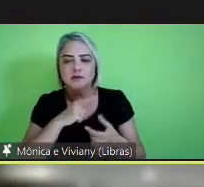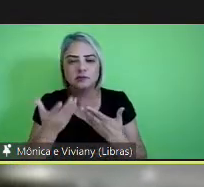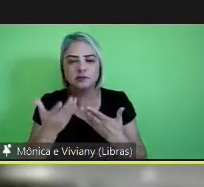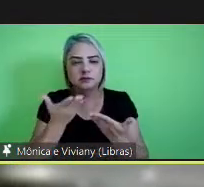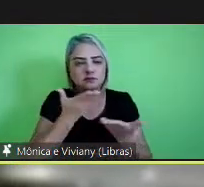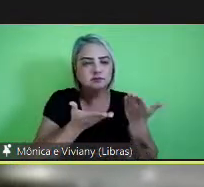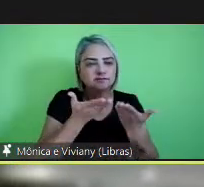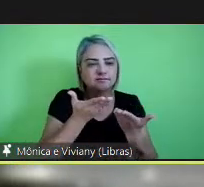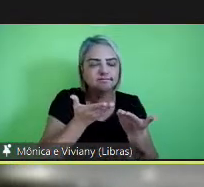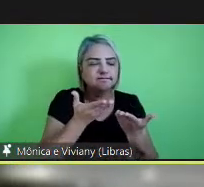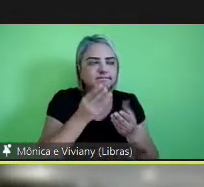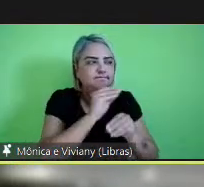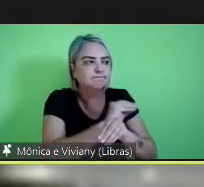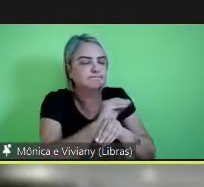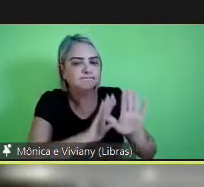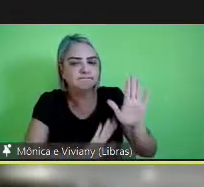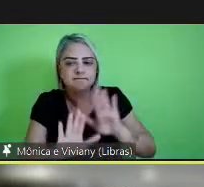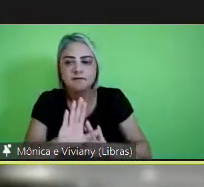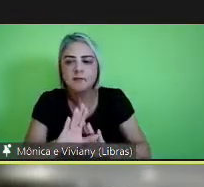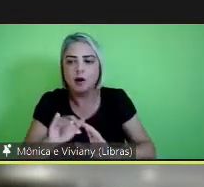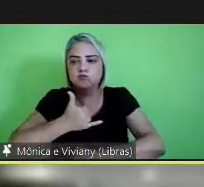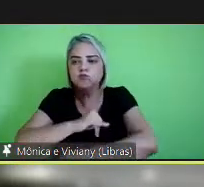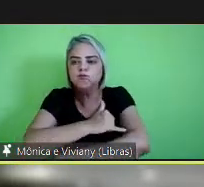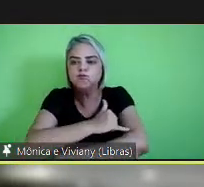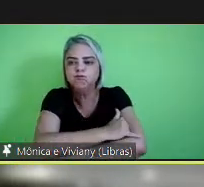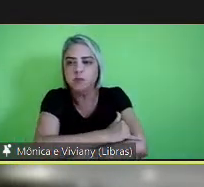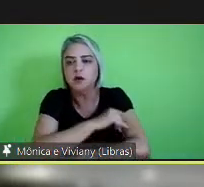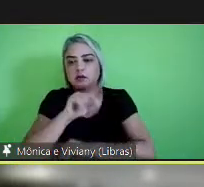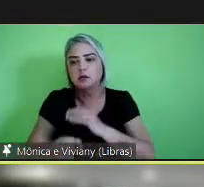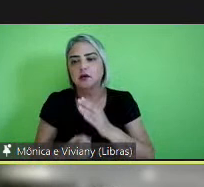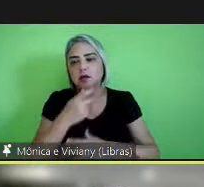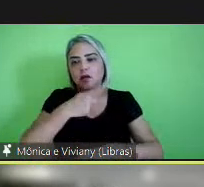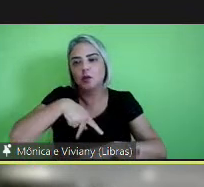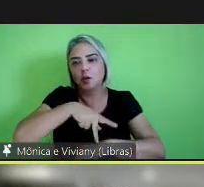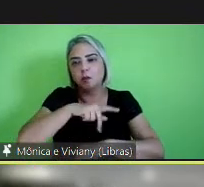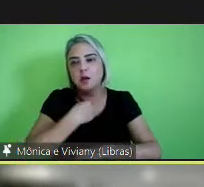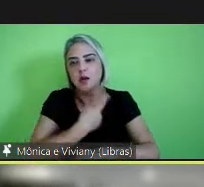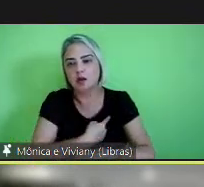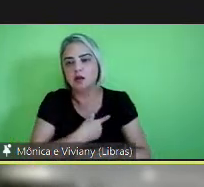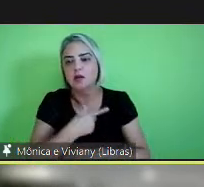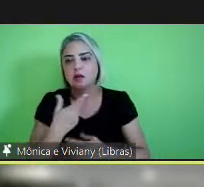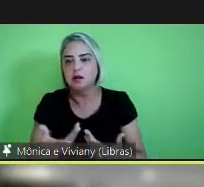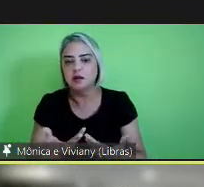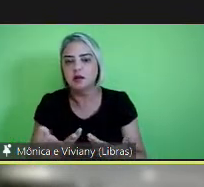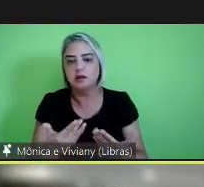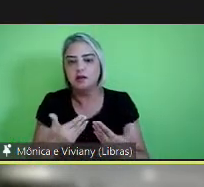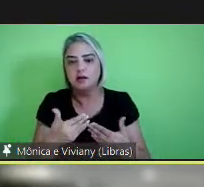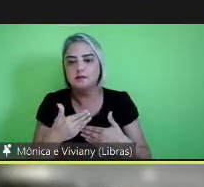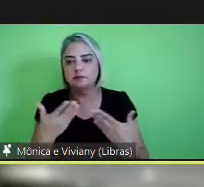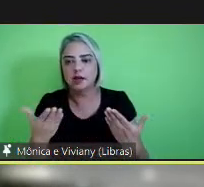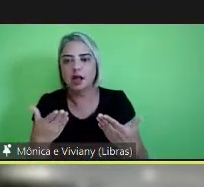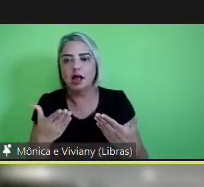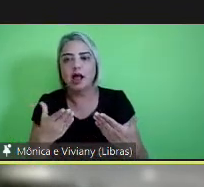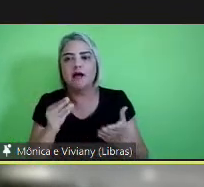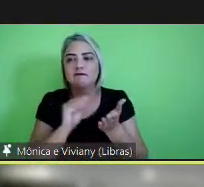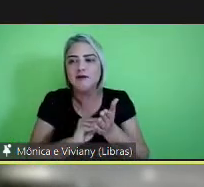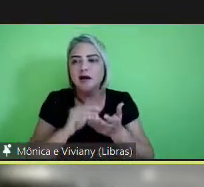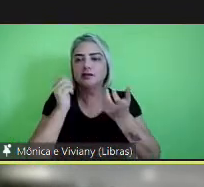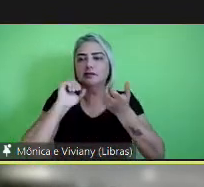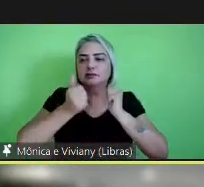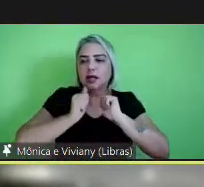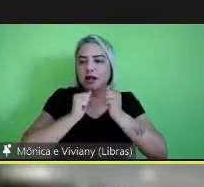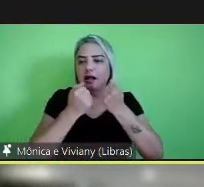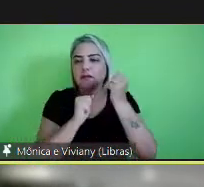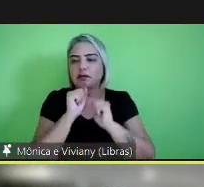drivers of obesity, so poor diet, lack of sedentary lifestyles, and lack of physical activity, etc. So I'm